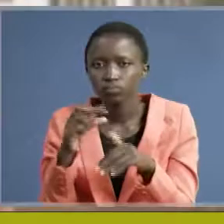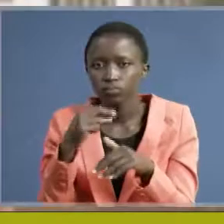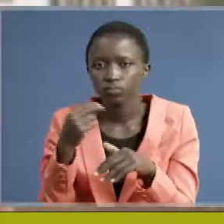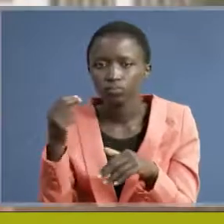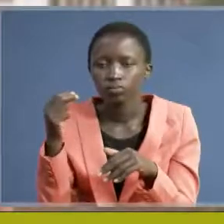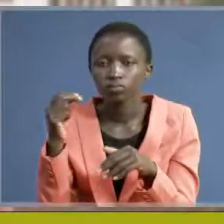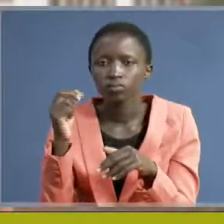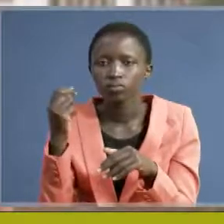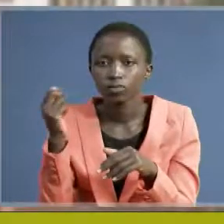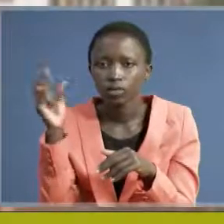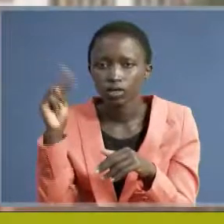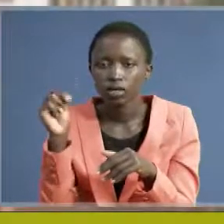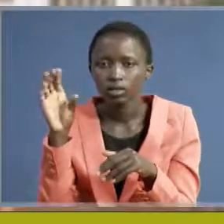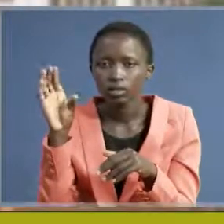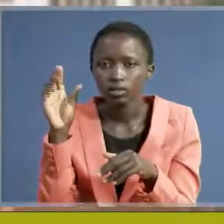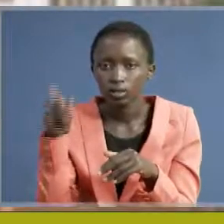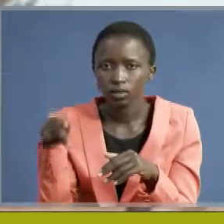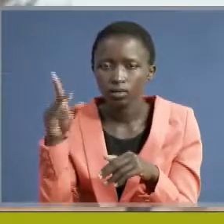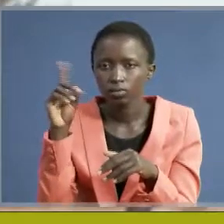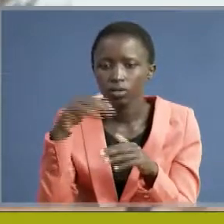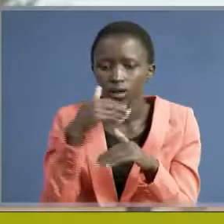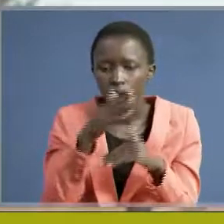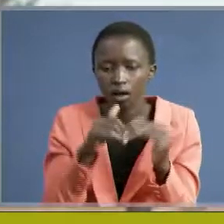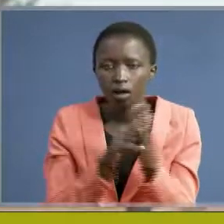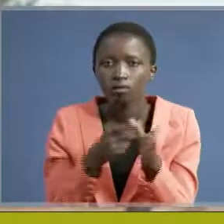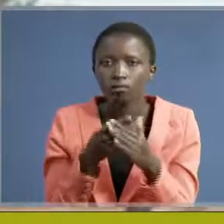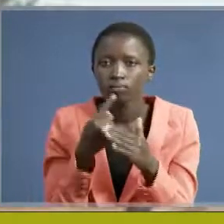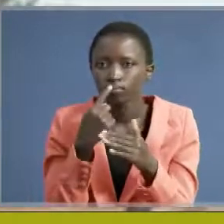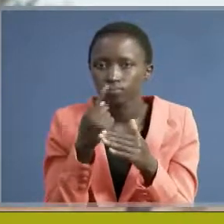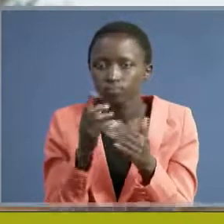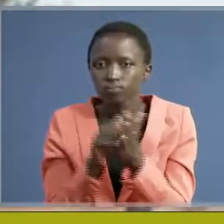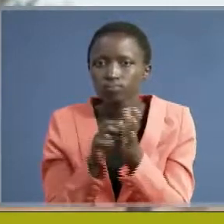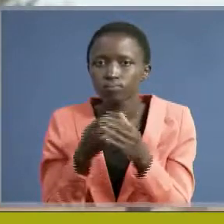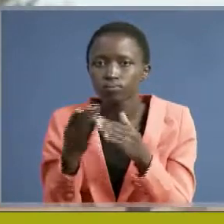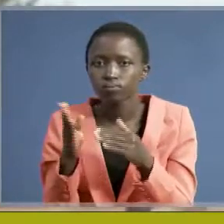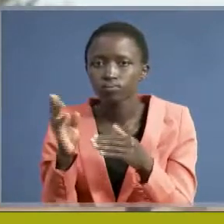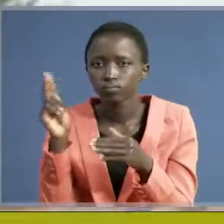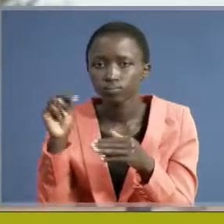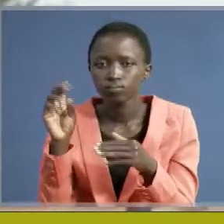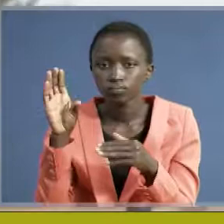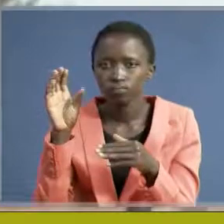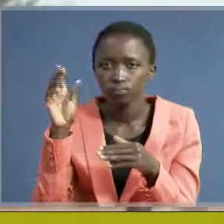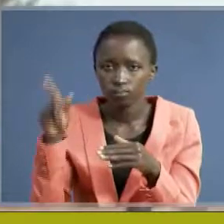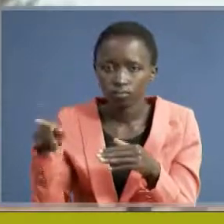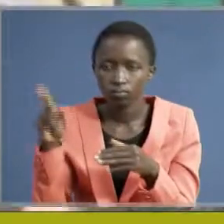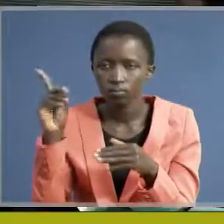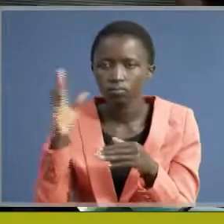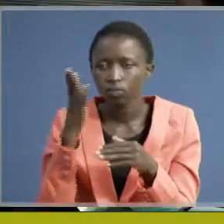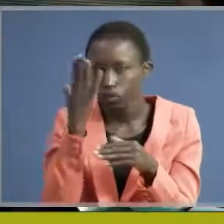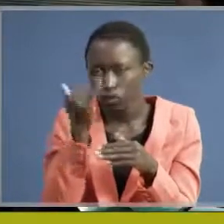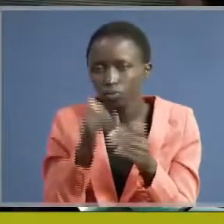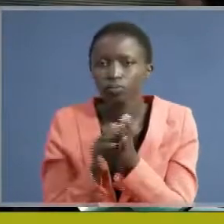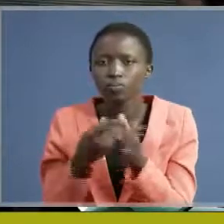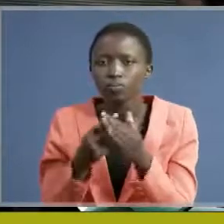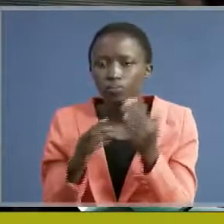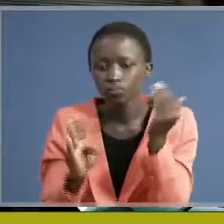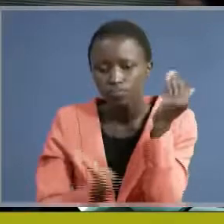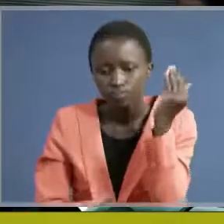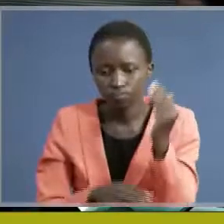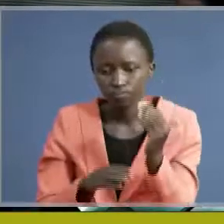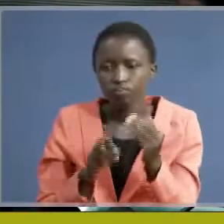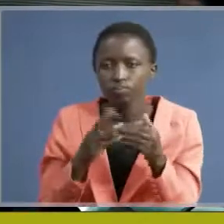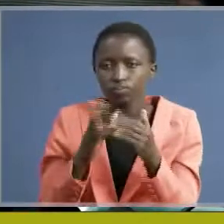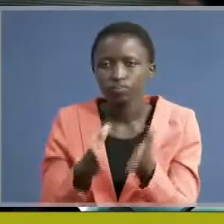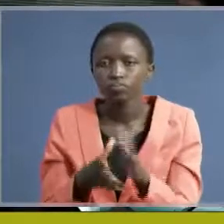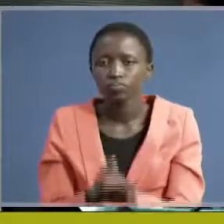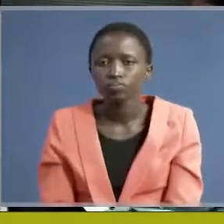nafaka nchini NCPB? Baadhi ya wabunge wakidai kuwa bodi ya NCPB banduliwe kwani kuna utepetevu katika uongozi wa